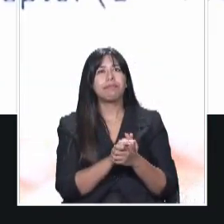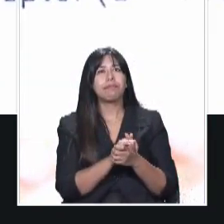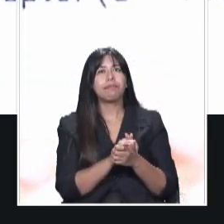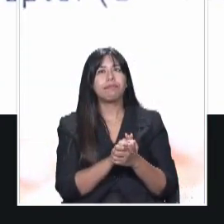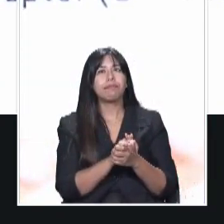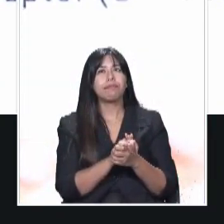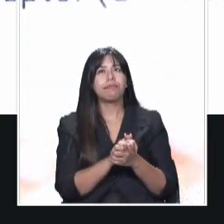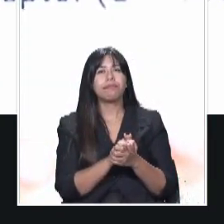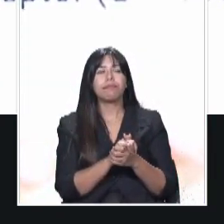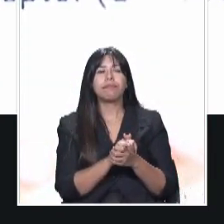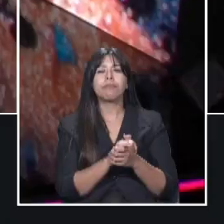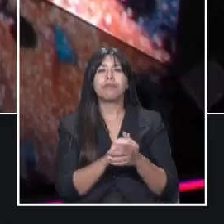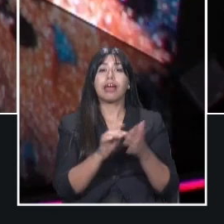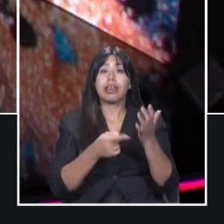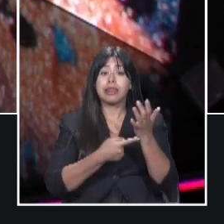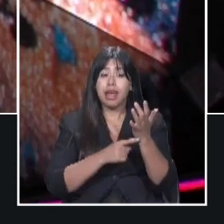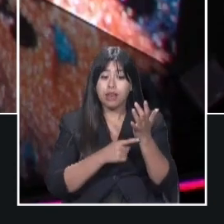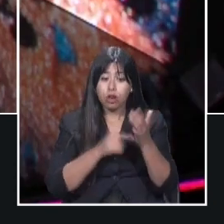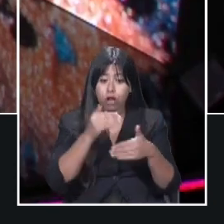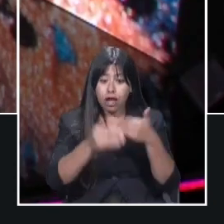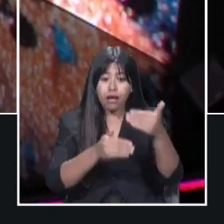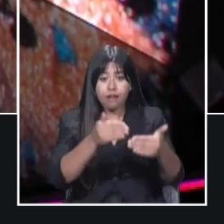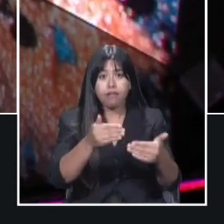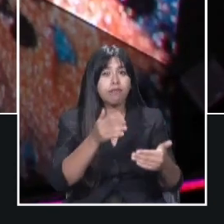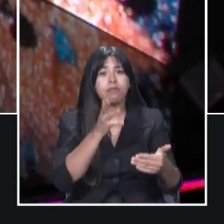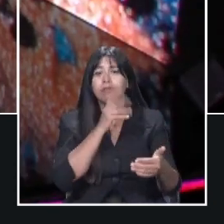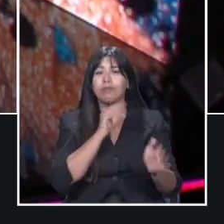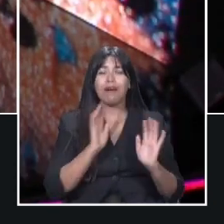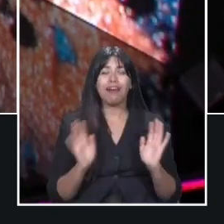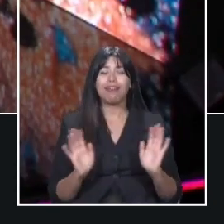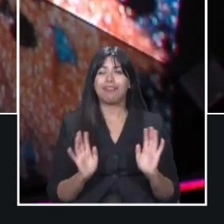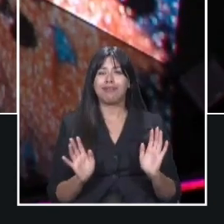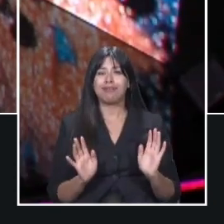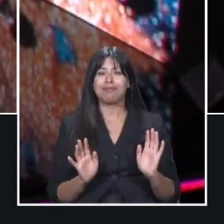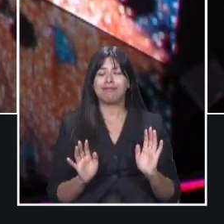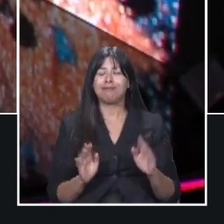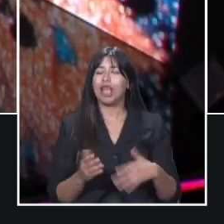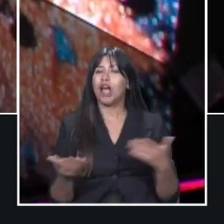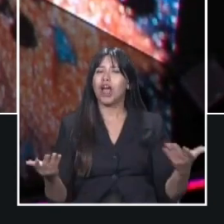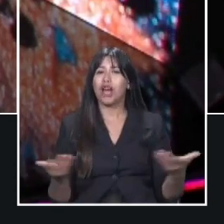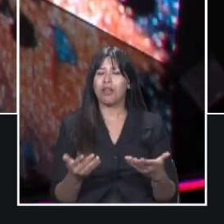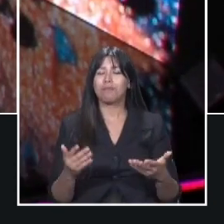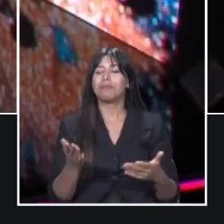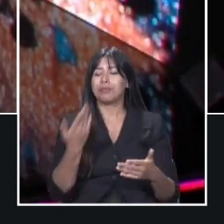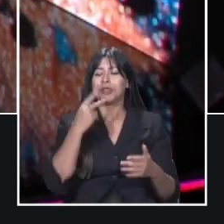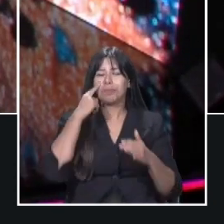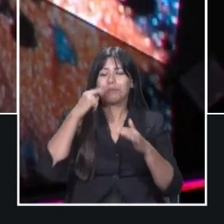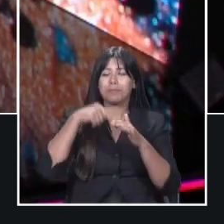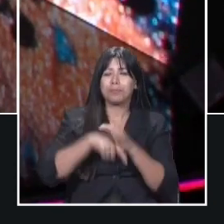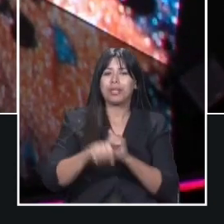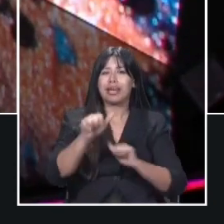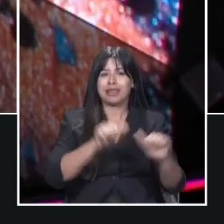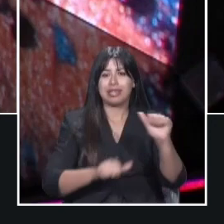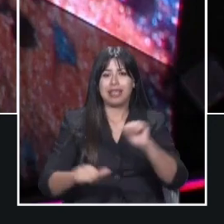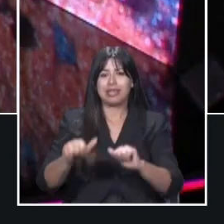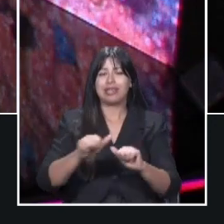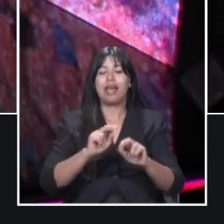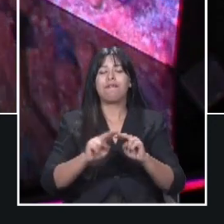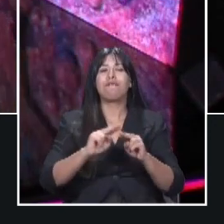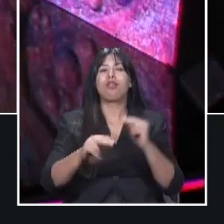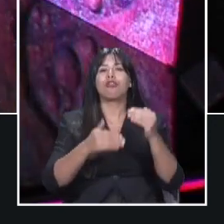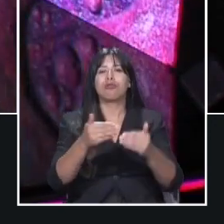into the science a little bit, just a little bit, of how that works. You see, The first step